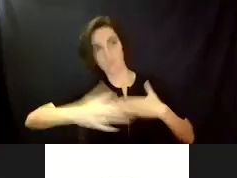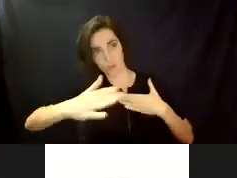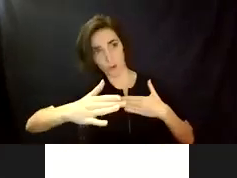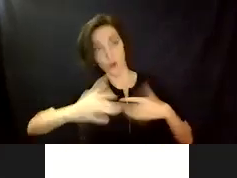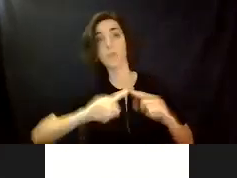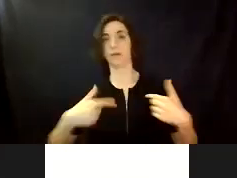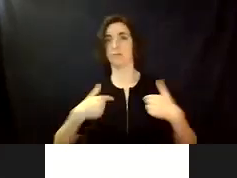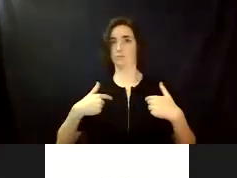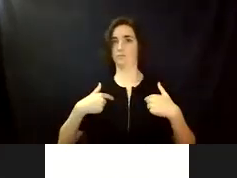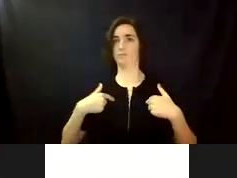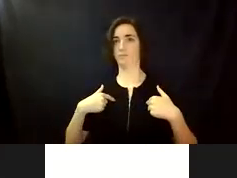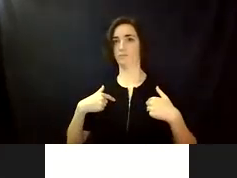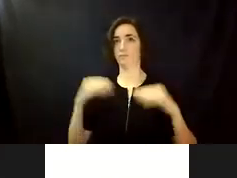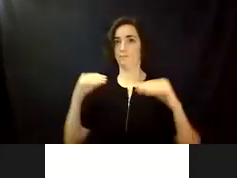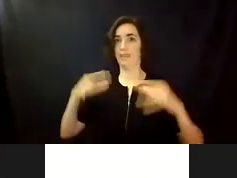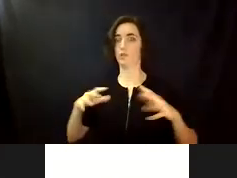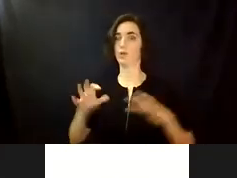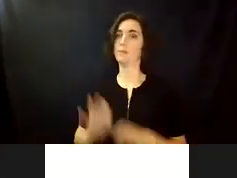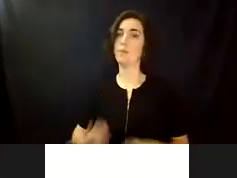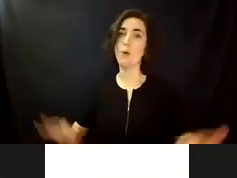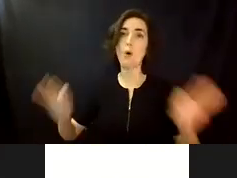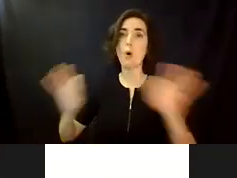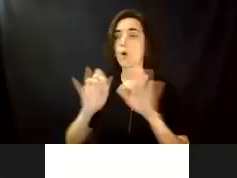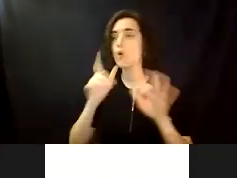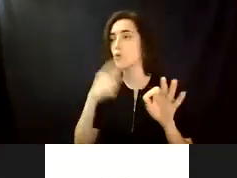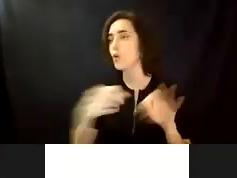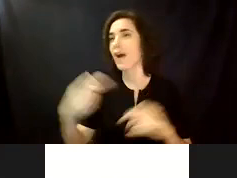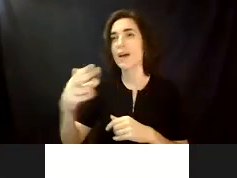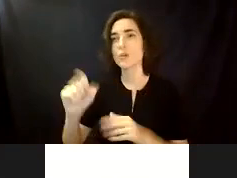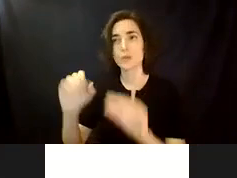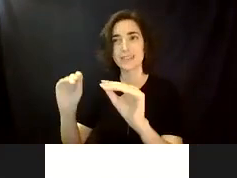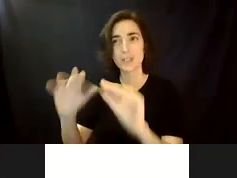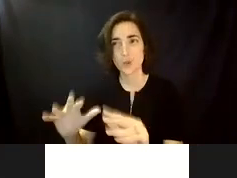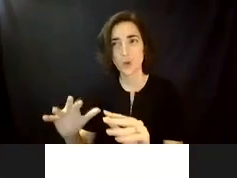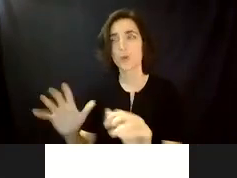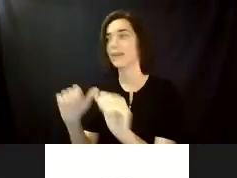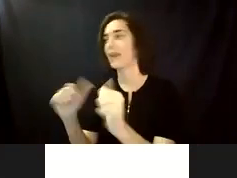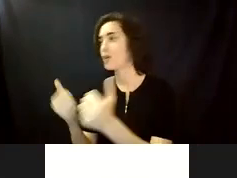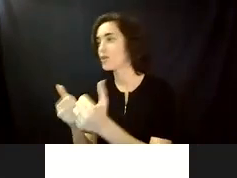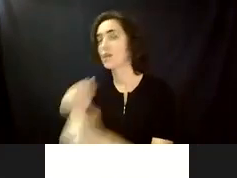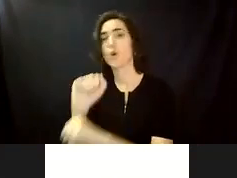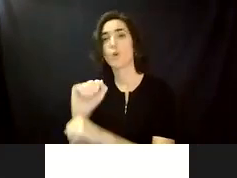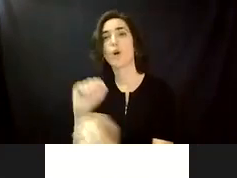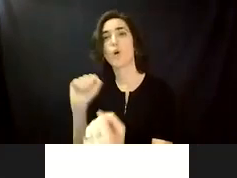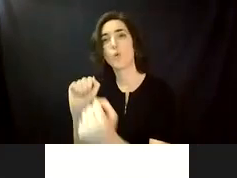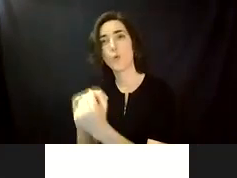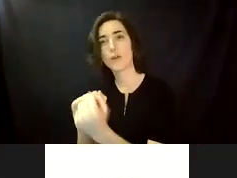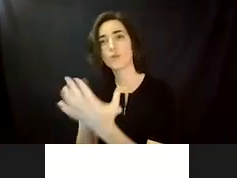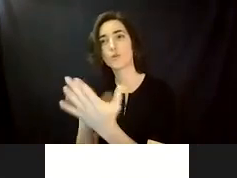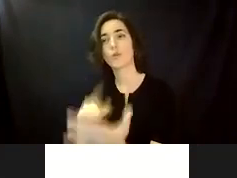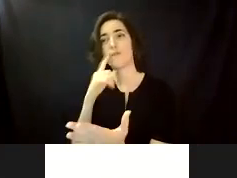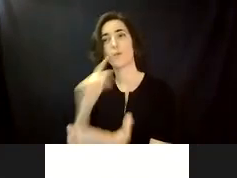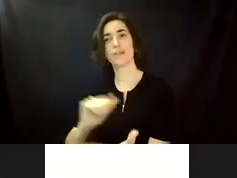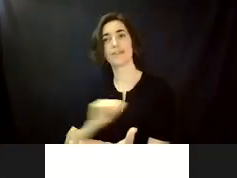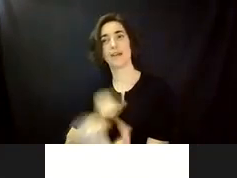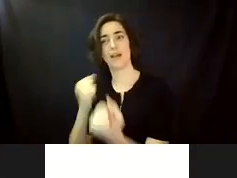so important for the high school teachers and agencies to work with the students on the self-advocacy, because